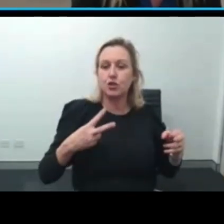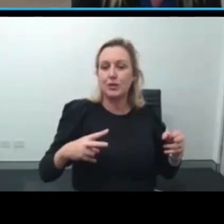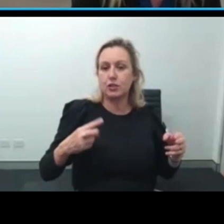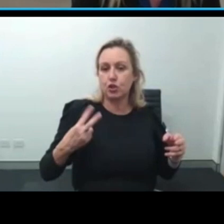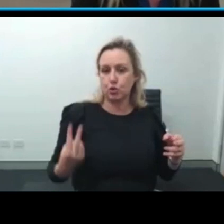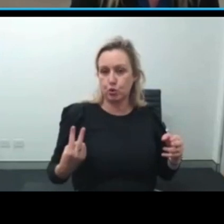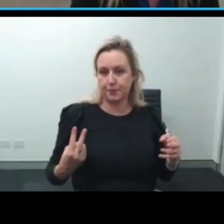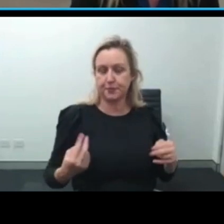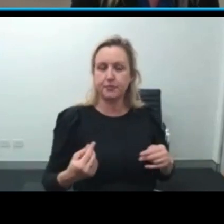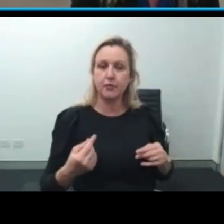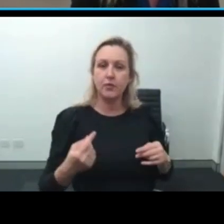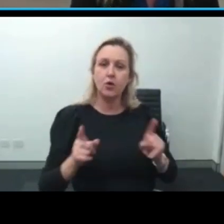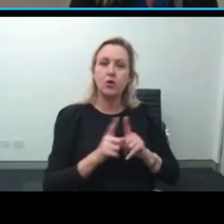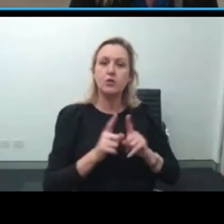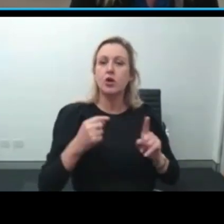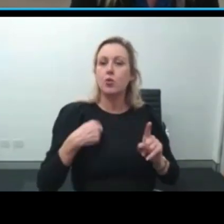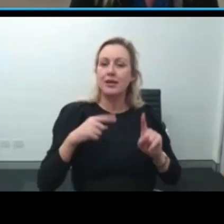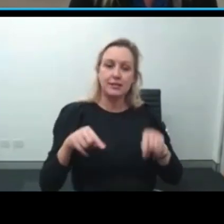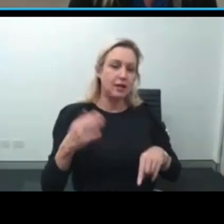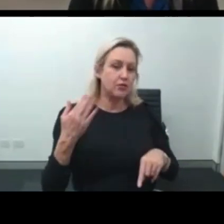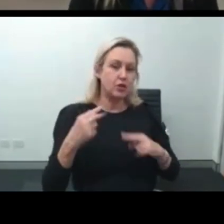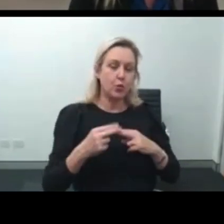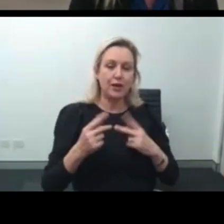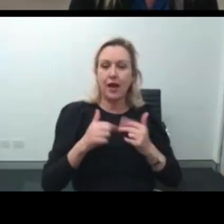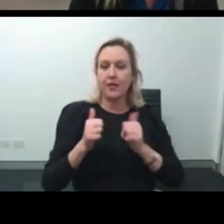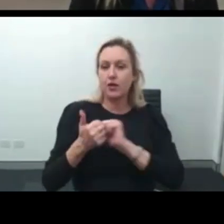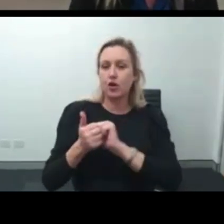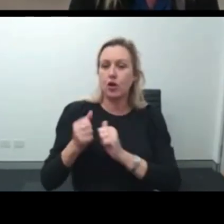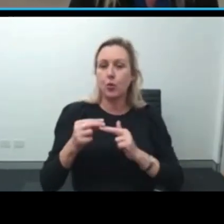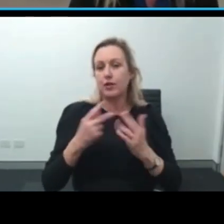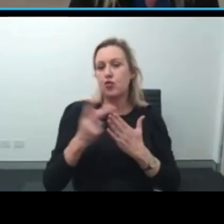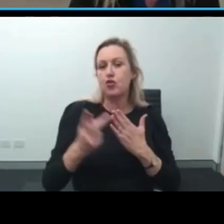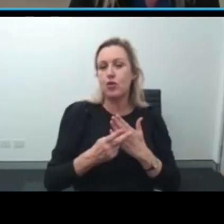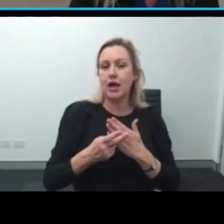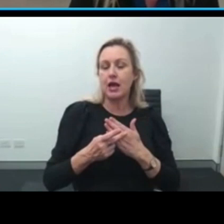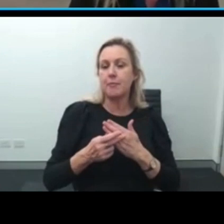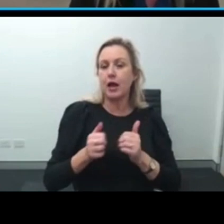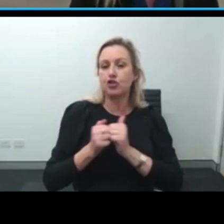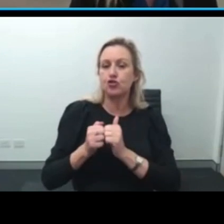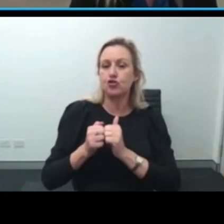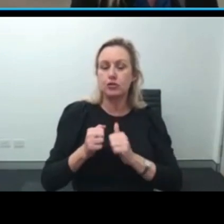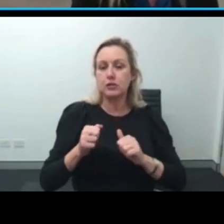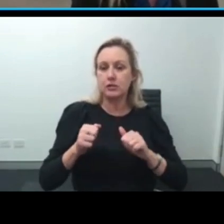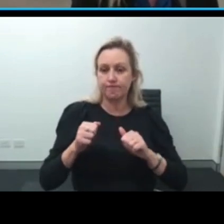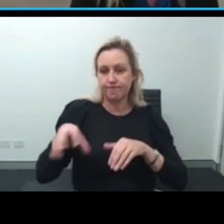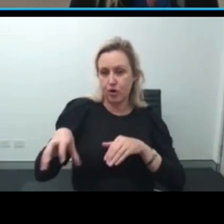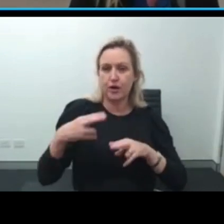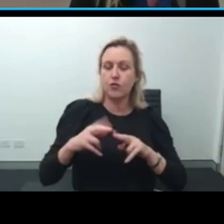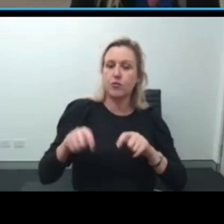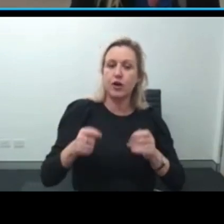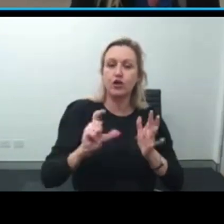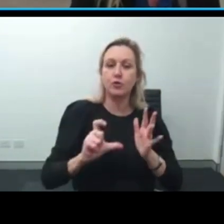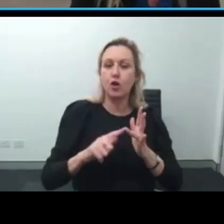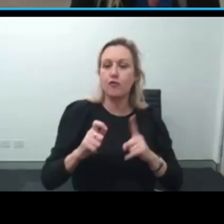We've also been working recently with our colleagues in the Program Assurance branch to support a provider community of practice. This